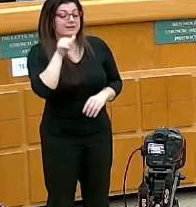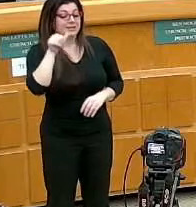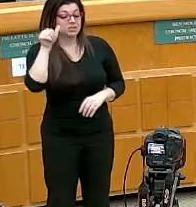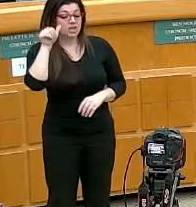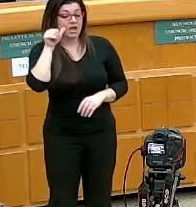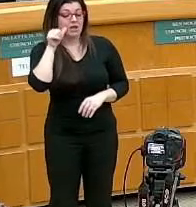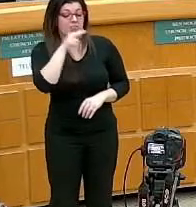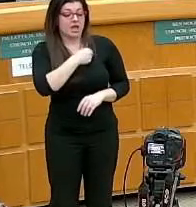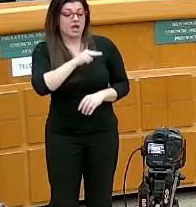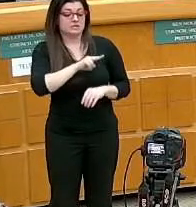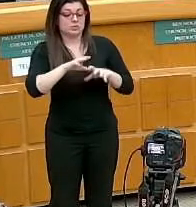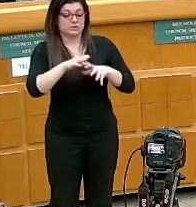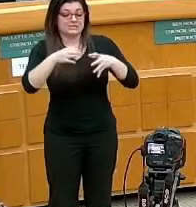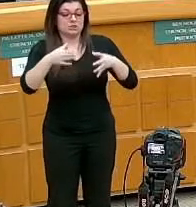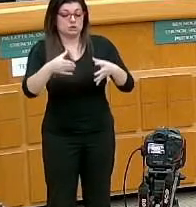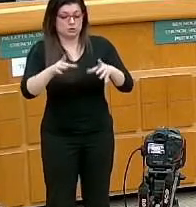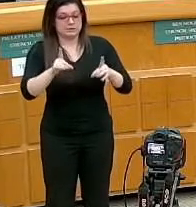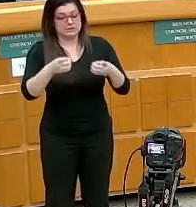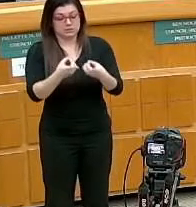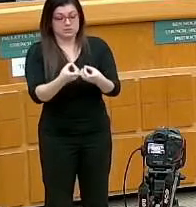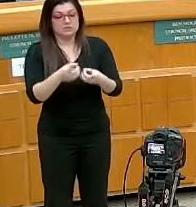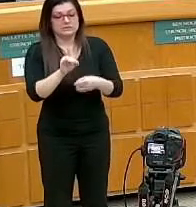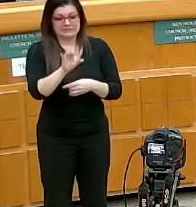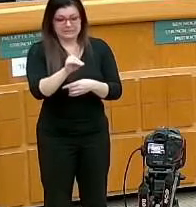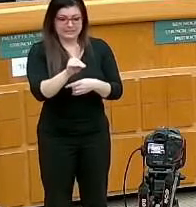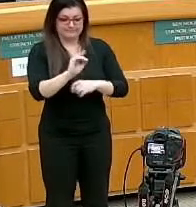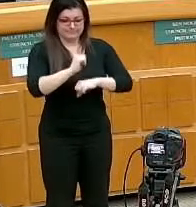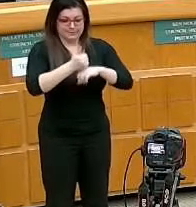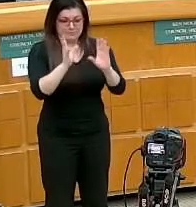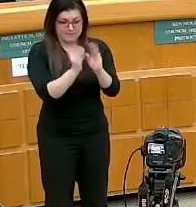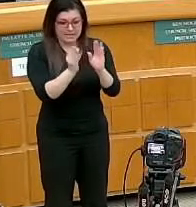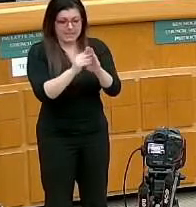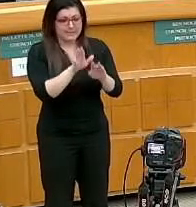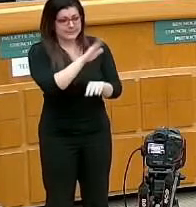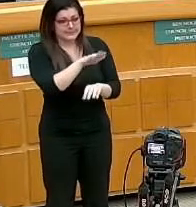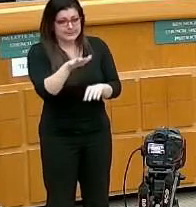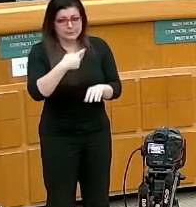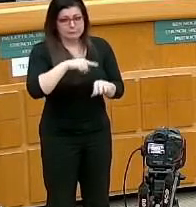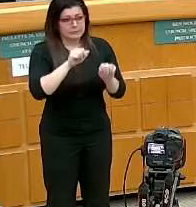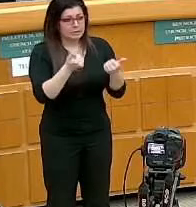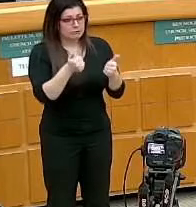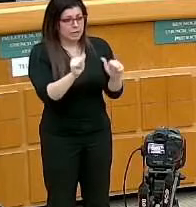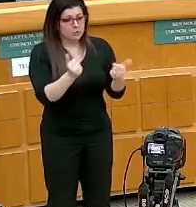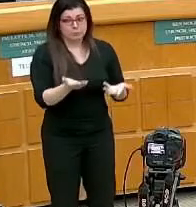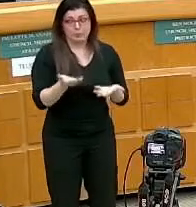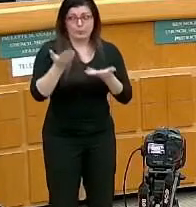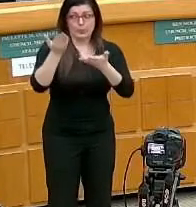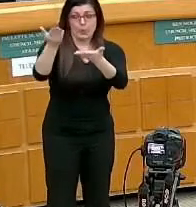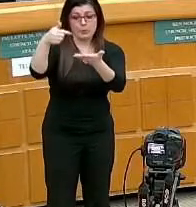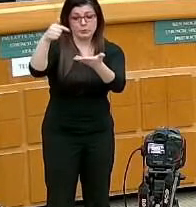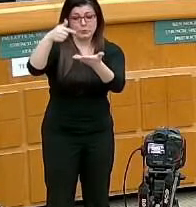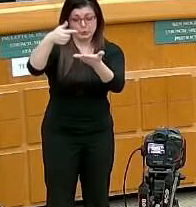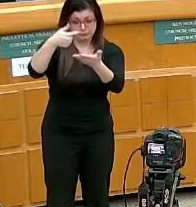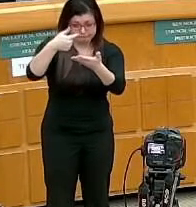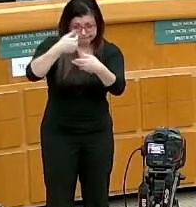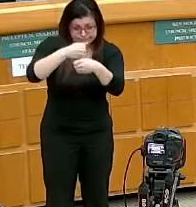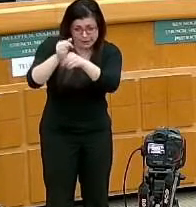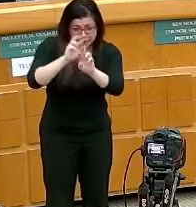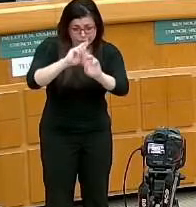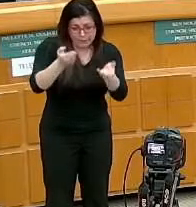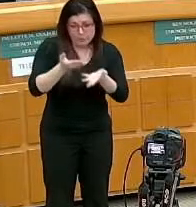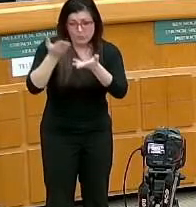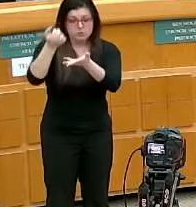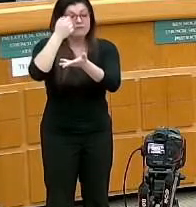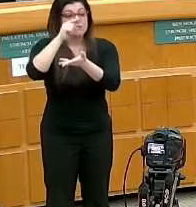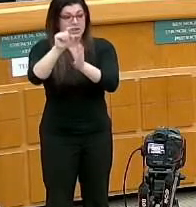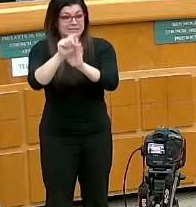meeting to take action to say, let's move forward with putting together a proposal that can be submitted to the state and how we can make